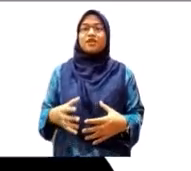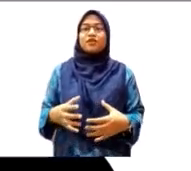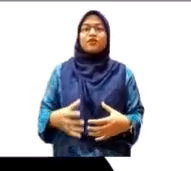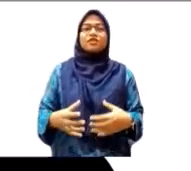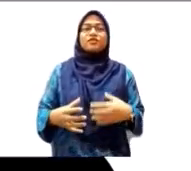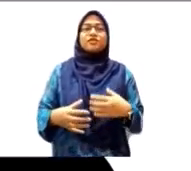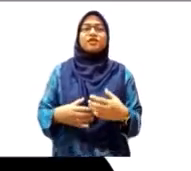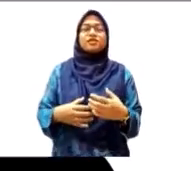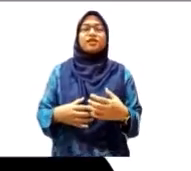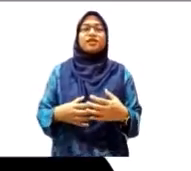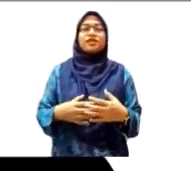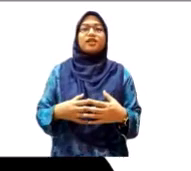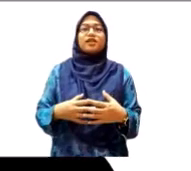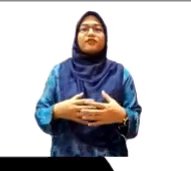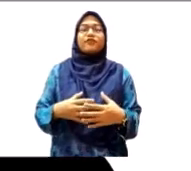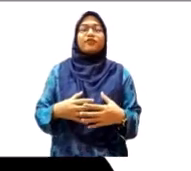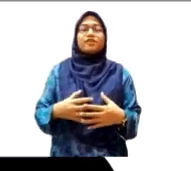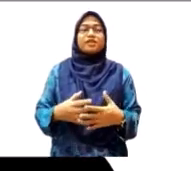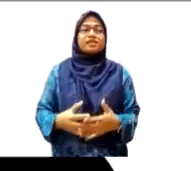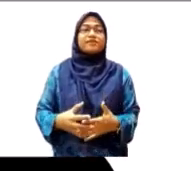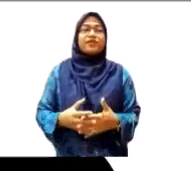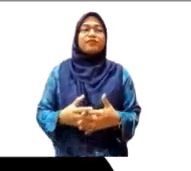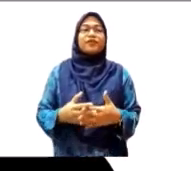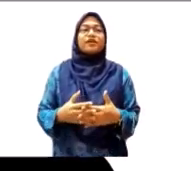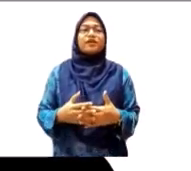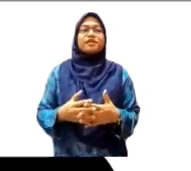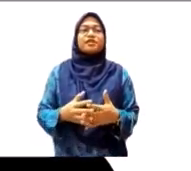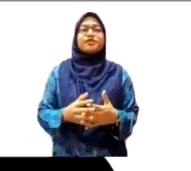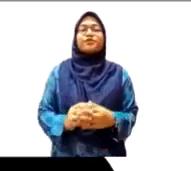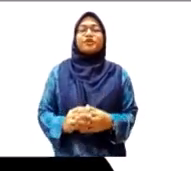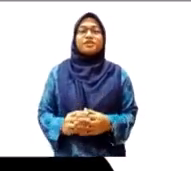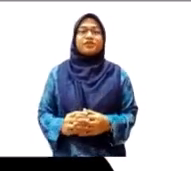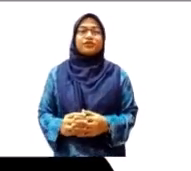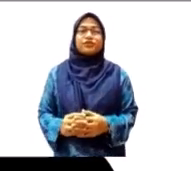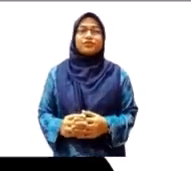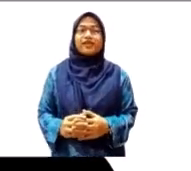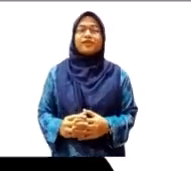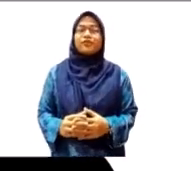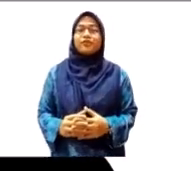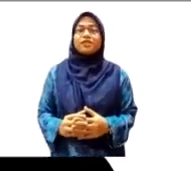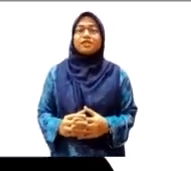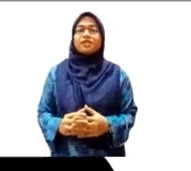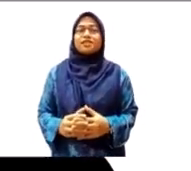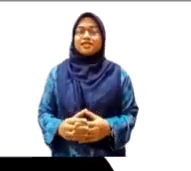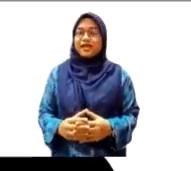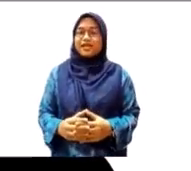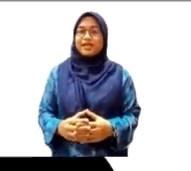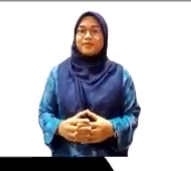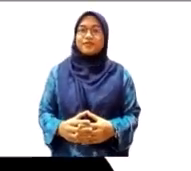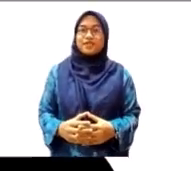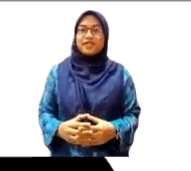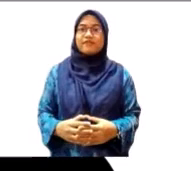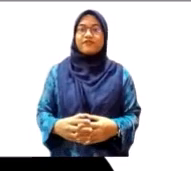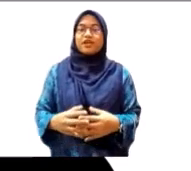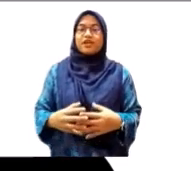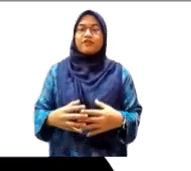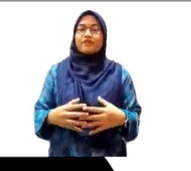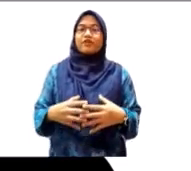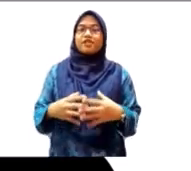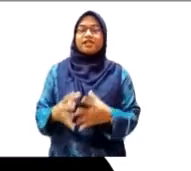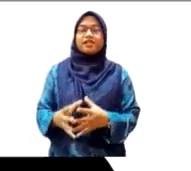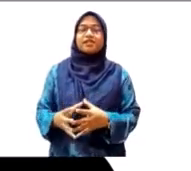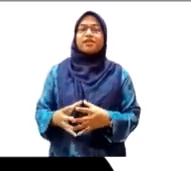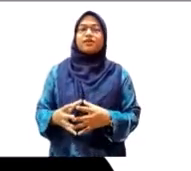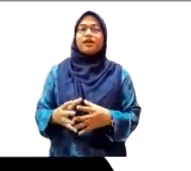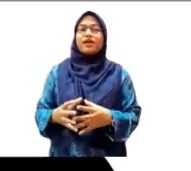variables, which results in, for section B, we got 0.021, which is slight and positive.